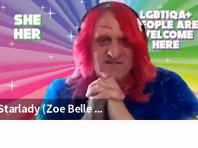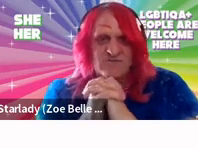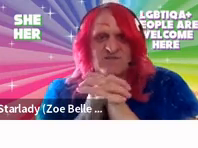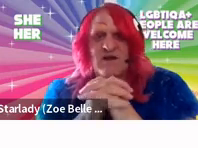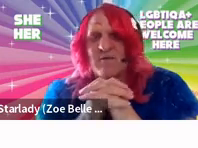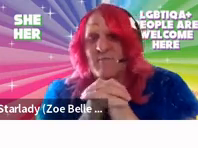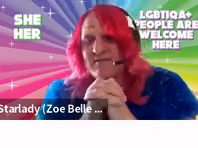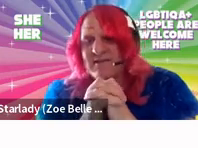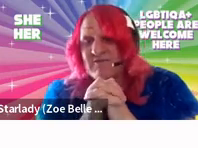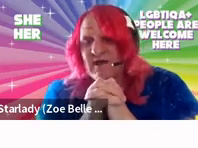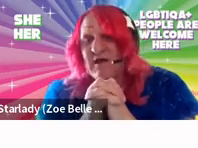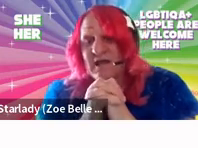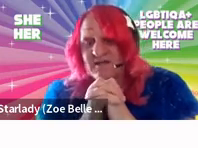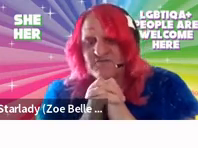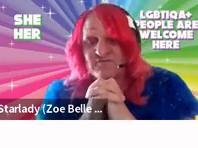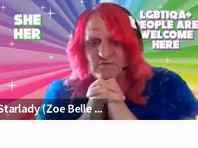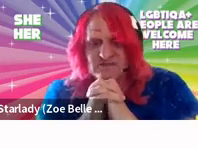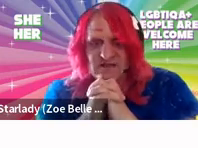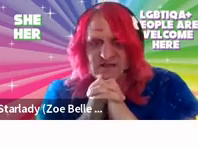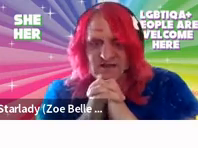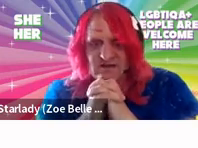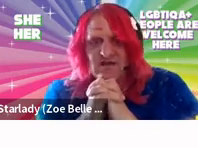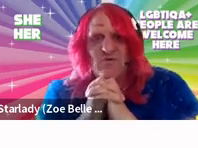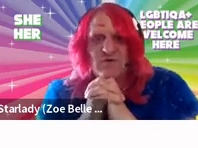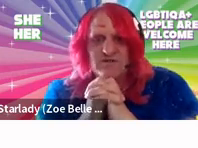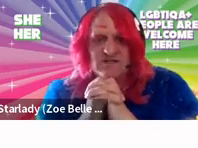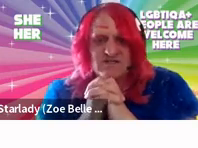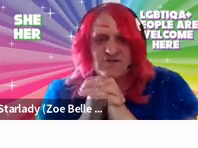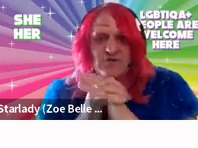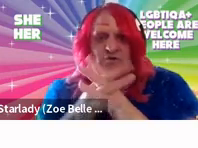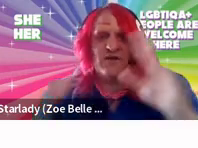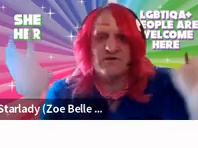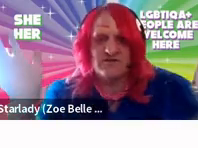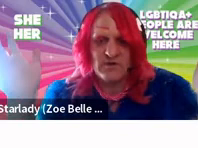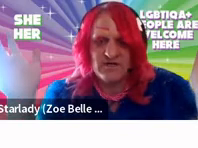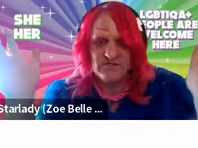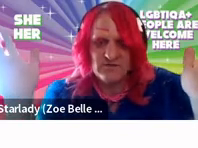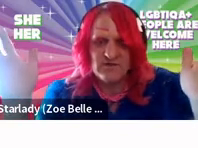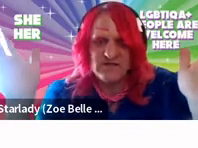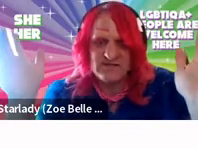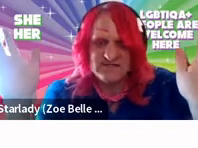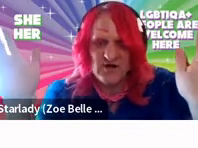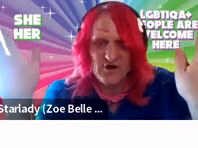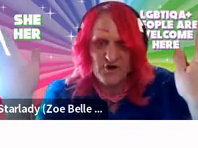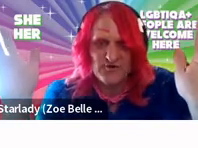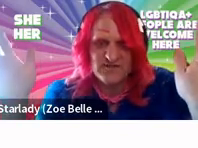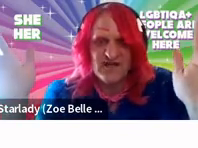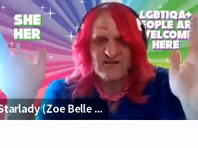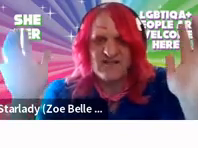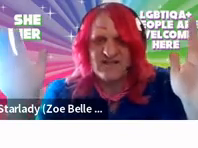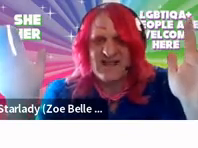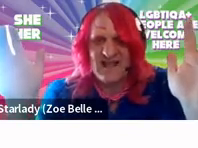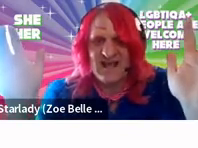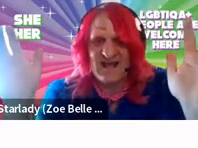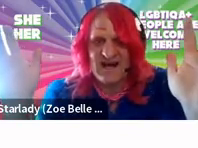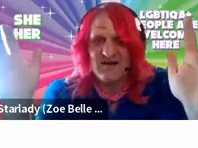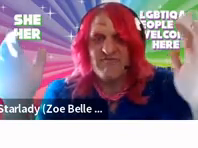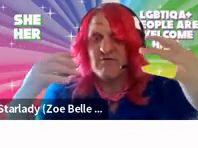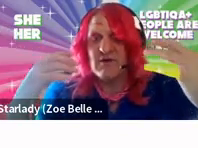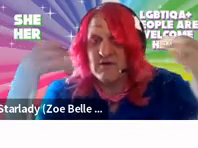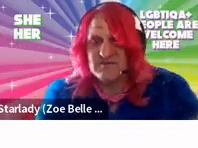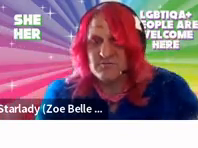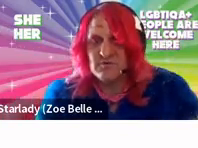they were trans was about the age of 14. It wasn't until they were 22 years old that